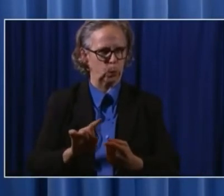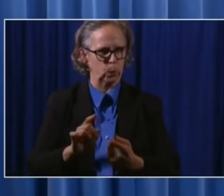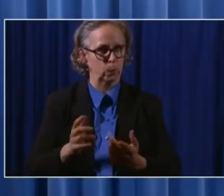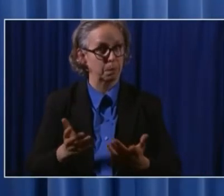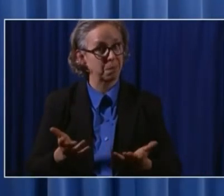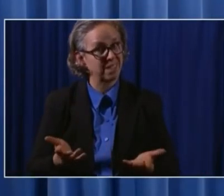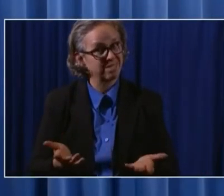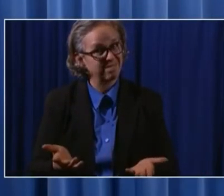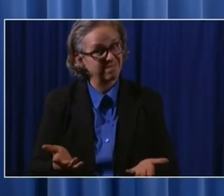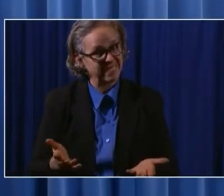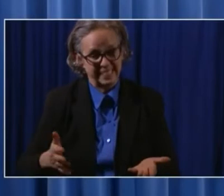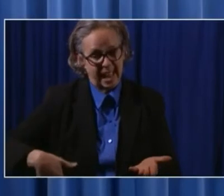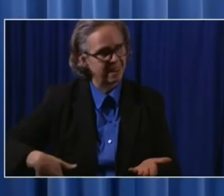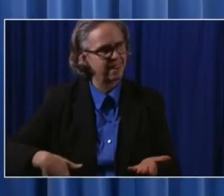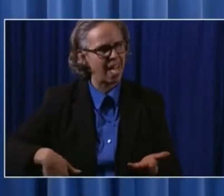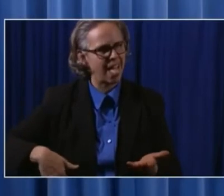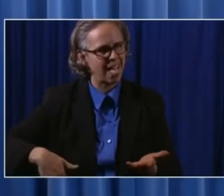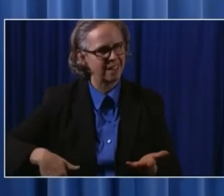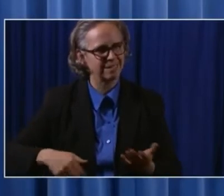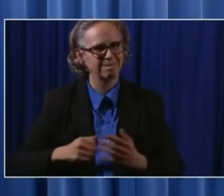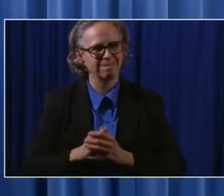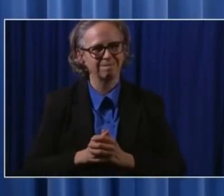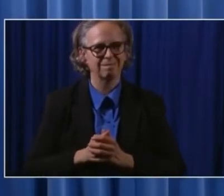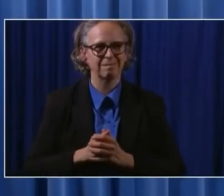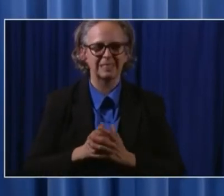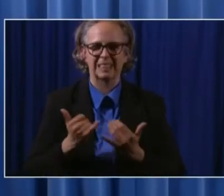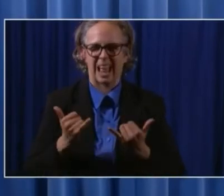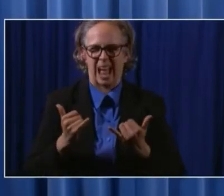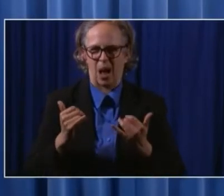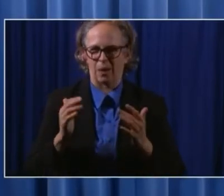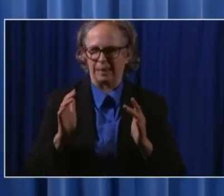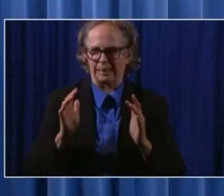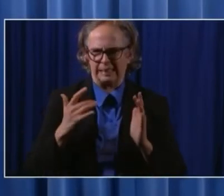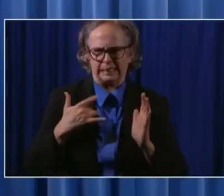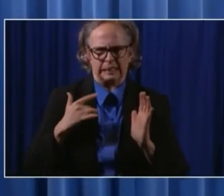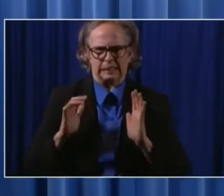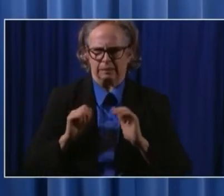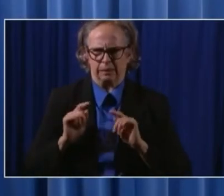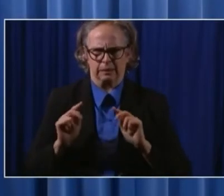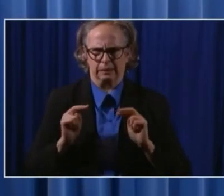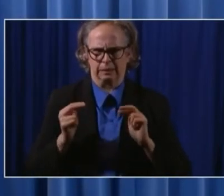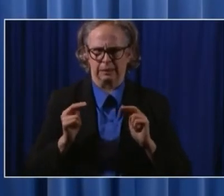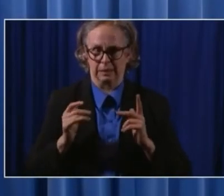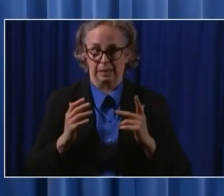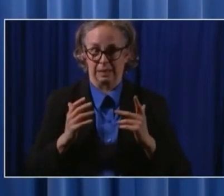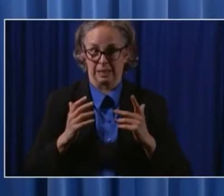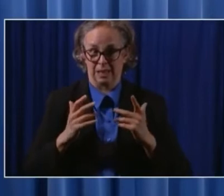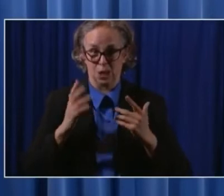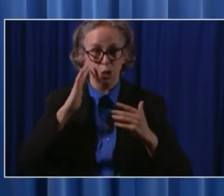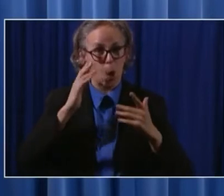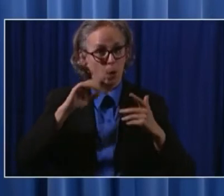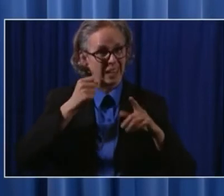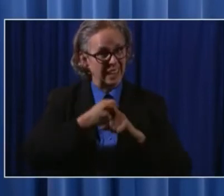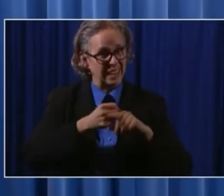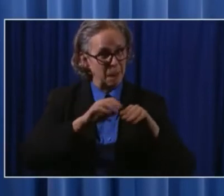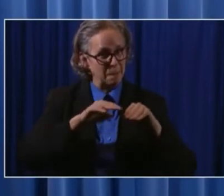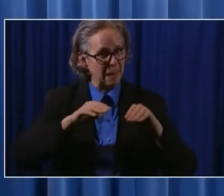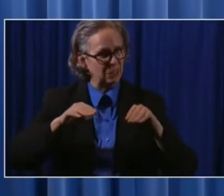a very delicate situation. As I indicated earlier, I don't know if we've plateaued or not. I would hope we had plateaued, but we